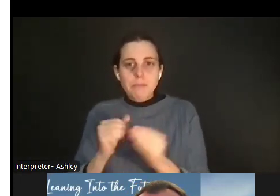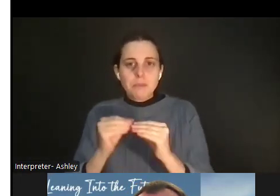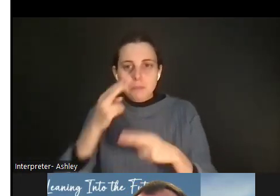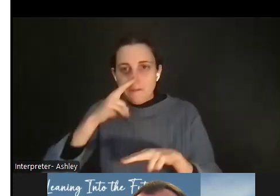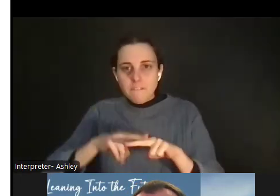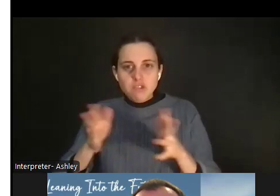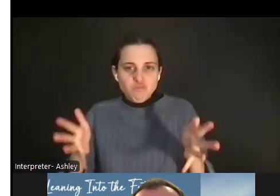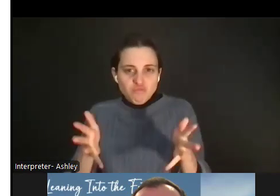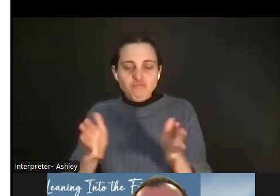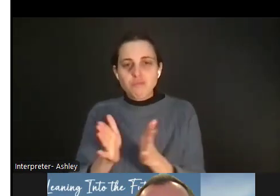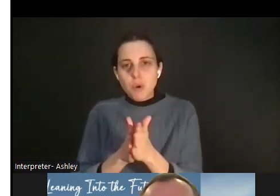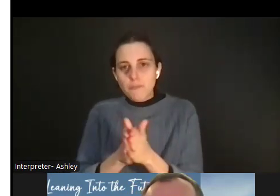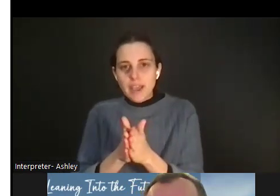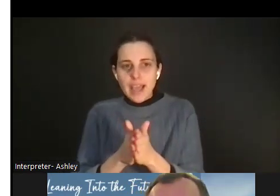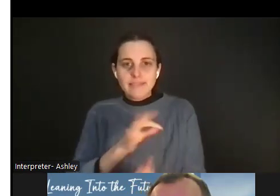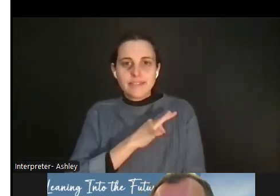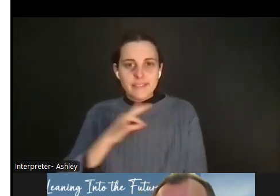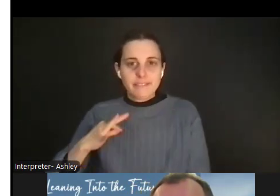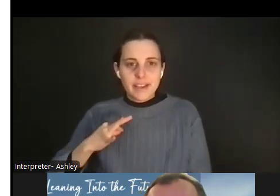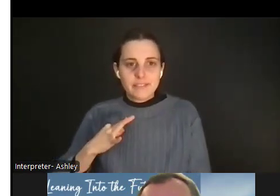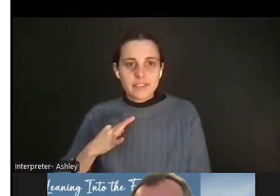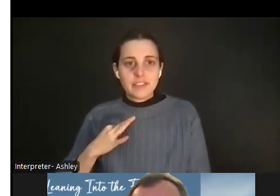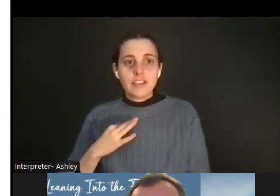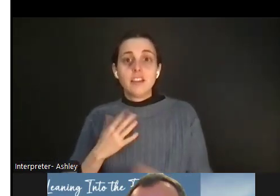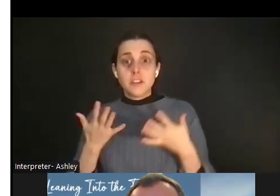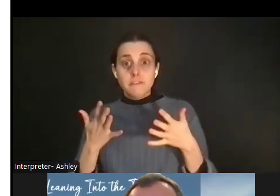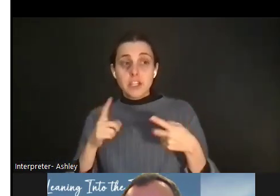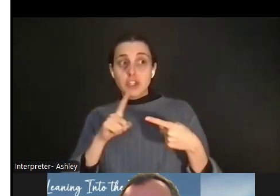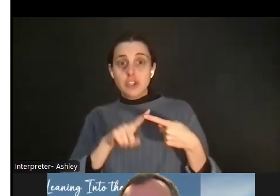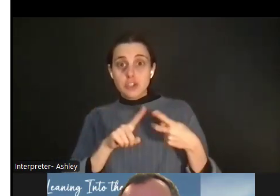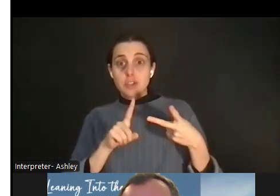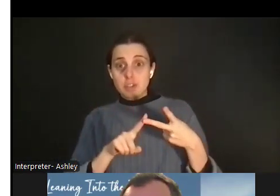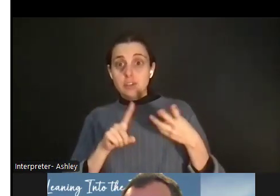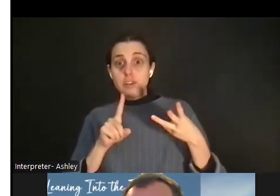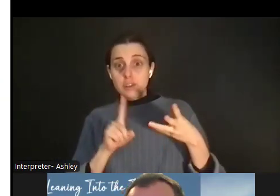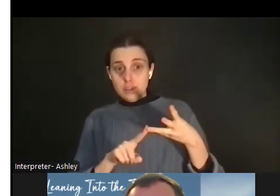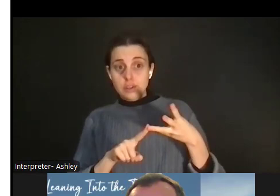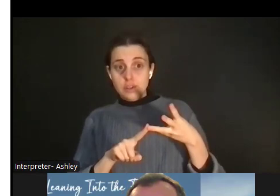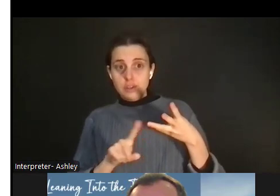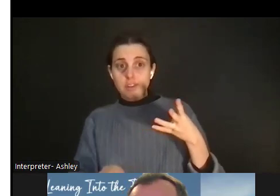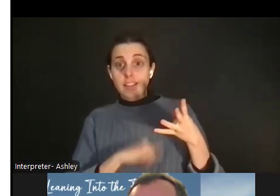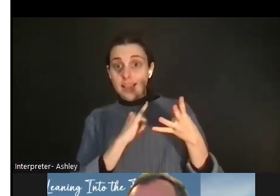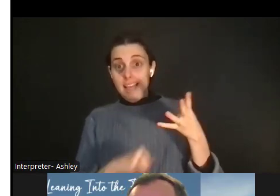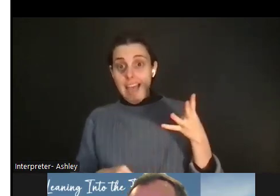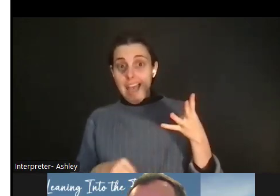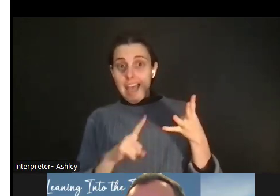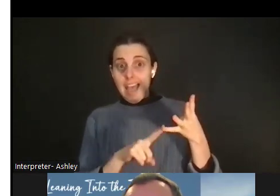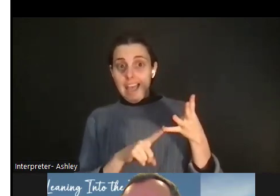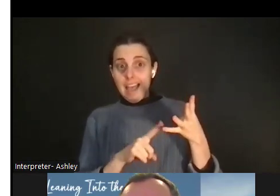our staff. All right, so we've seen train, mentor, motivate. Let's look